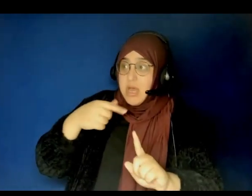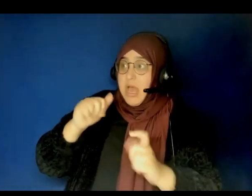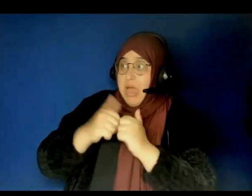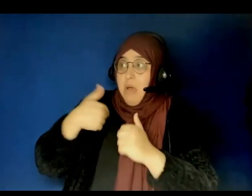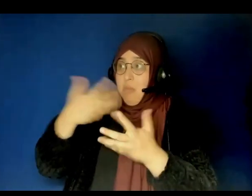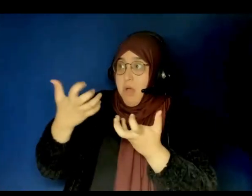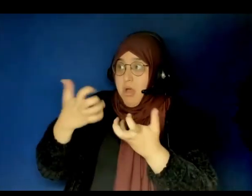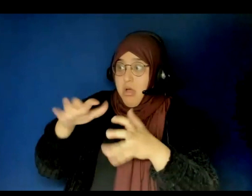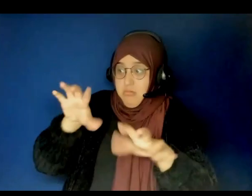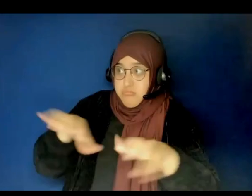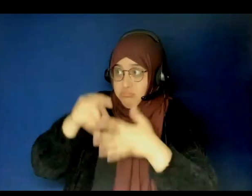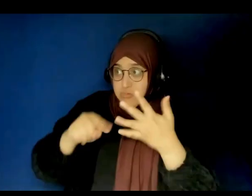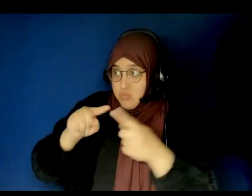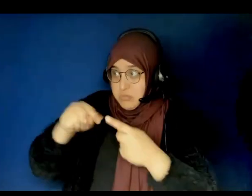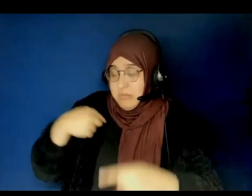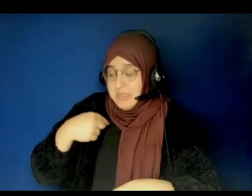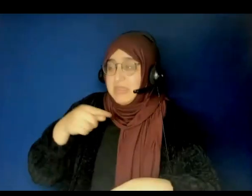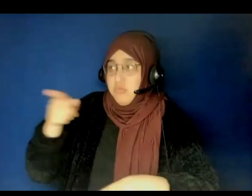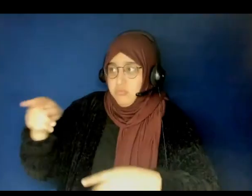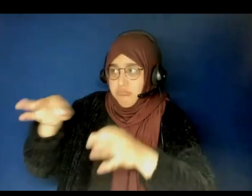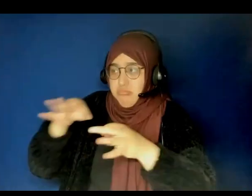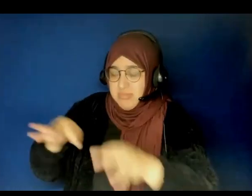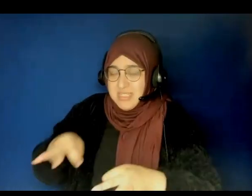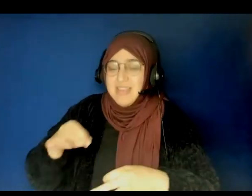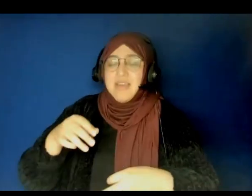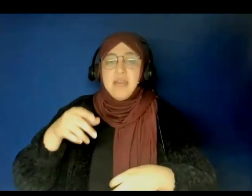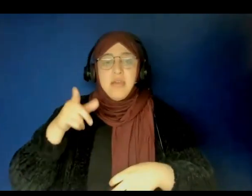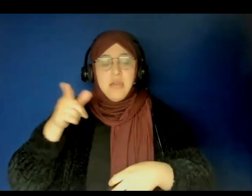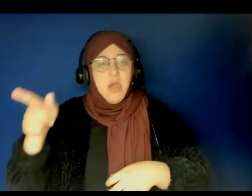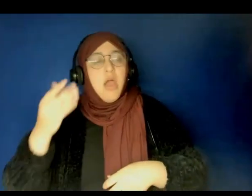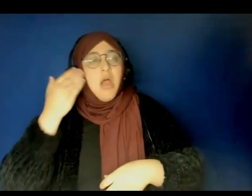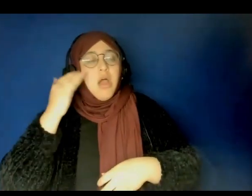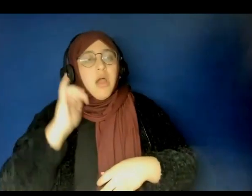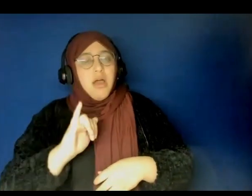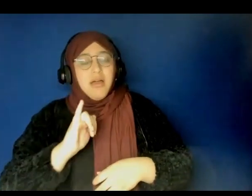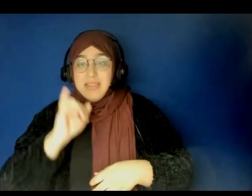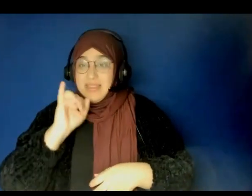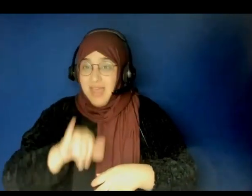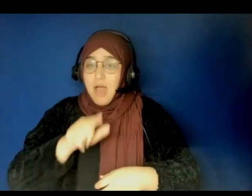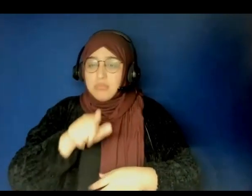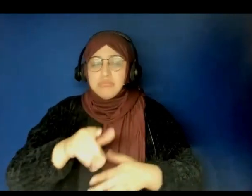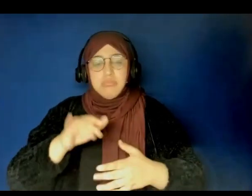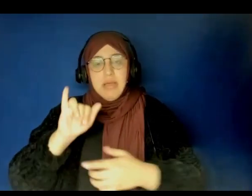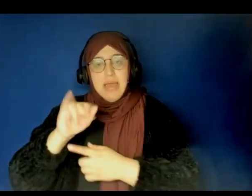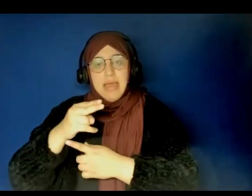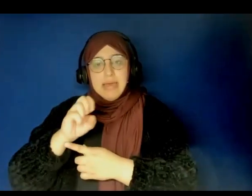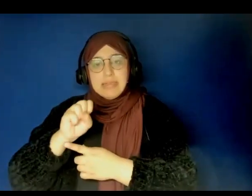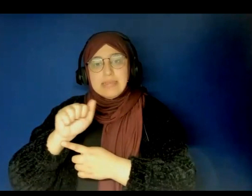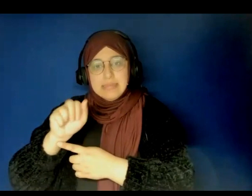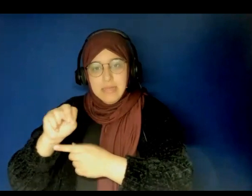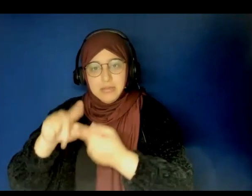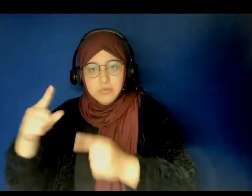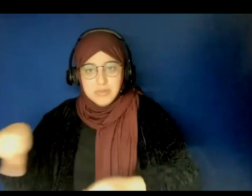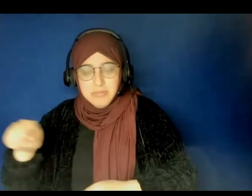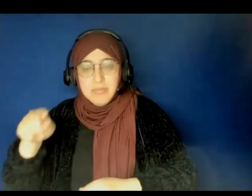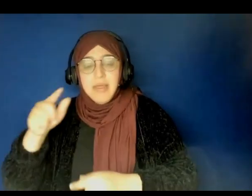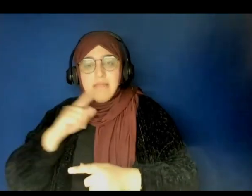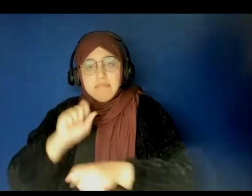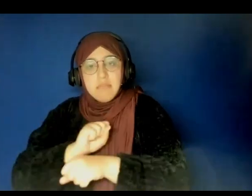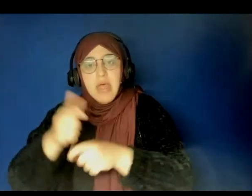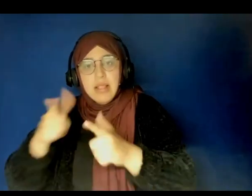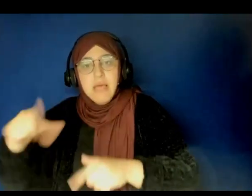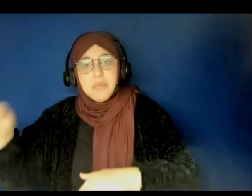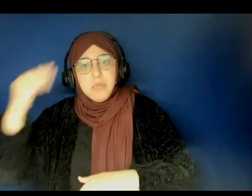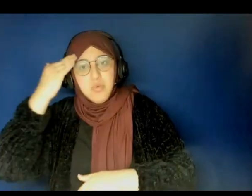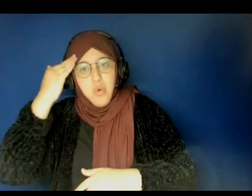them. And it lets them know that they have not gone against what you wanted at that time.